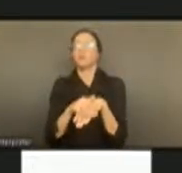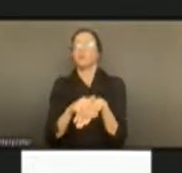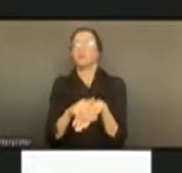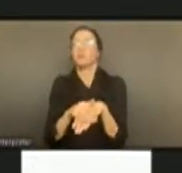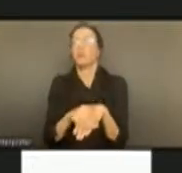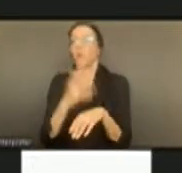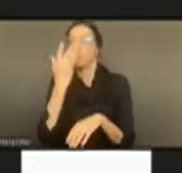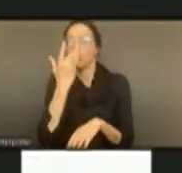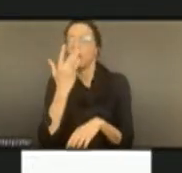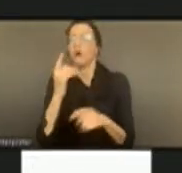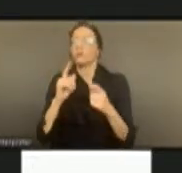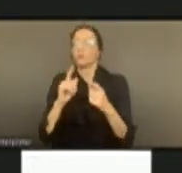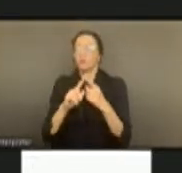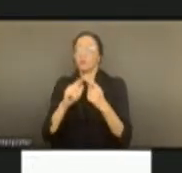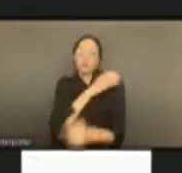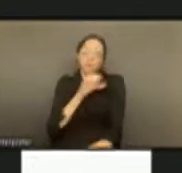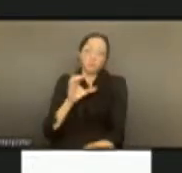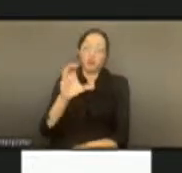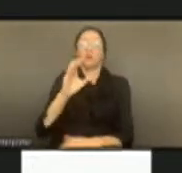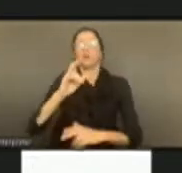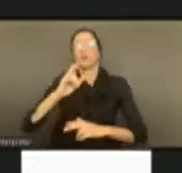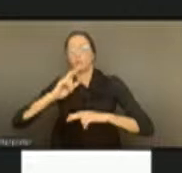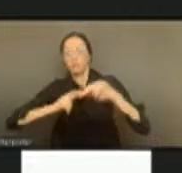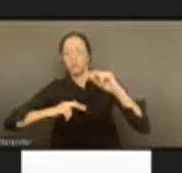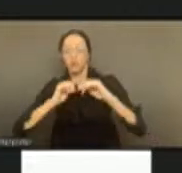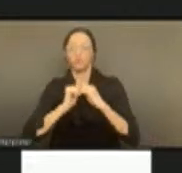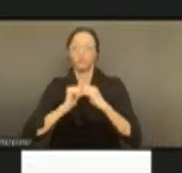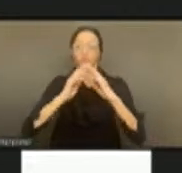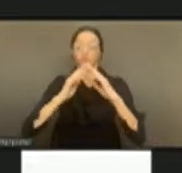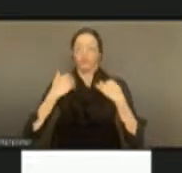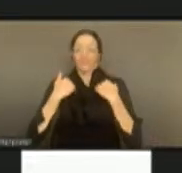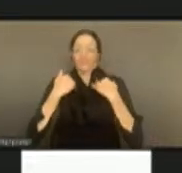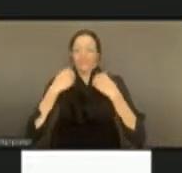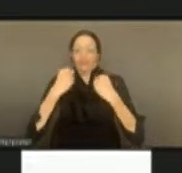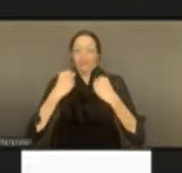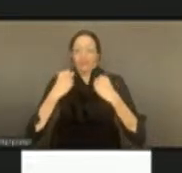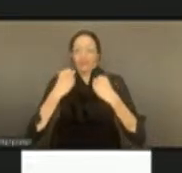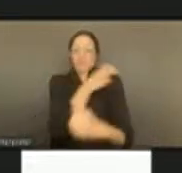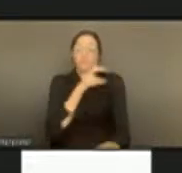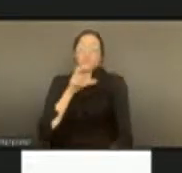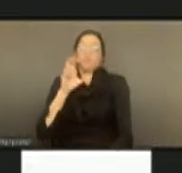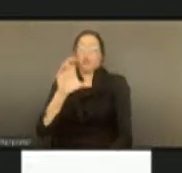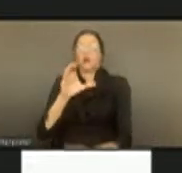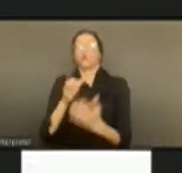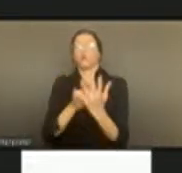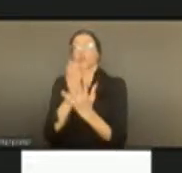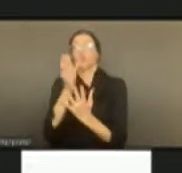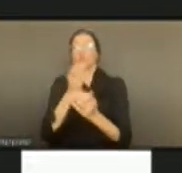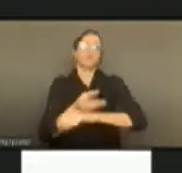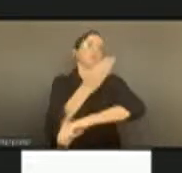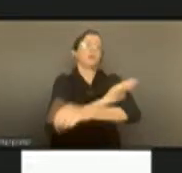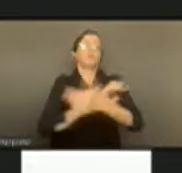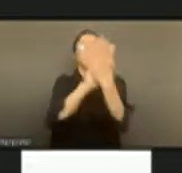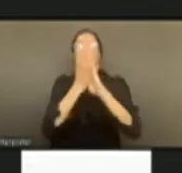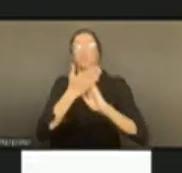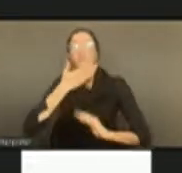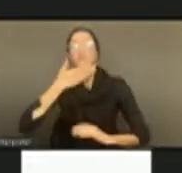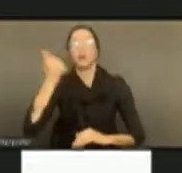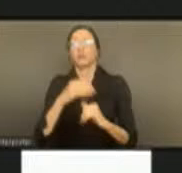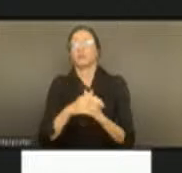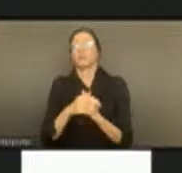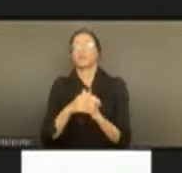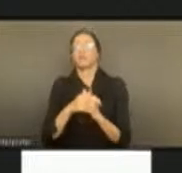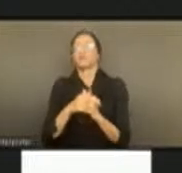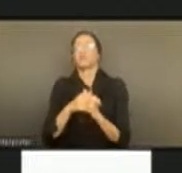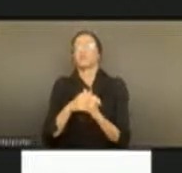power through to betterness, which at one point seemed unreachable. So please consider, even if need be, reconsider Lotus House